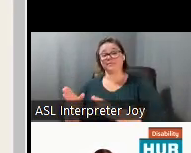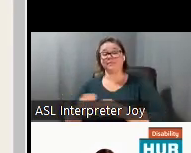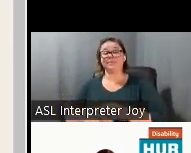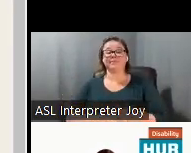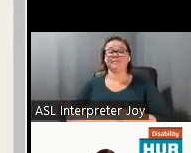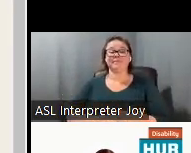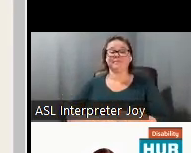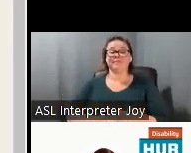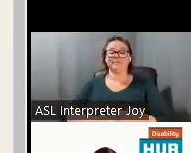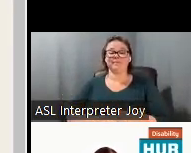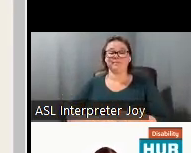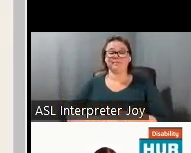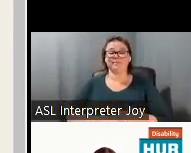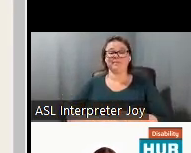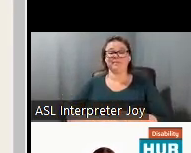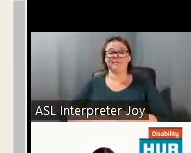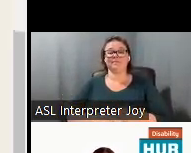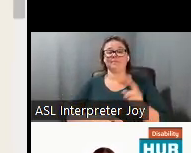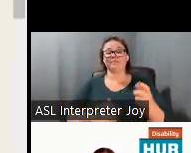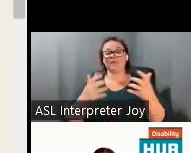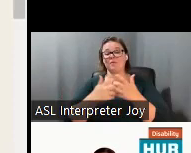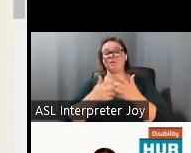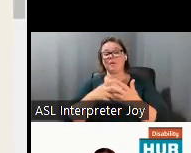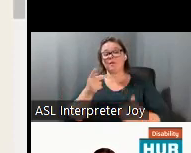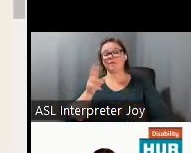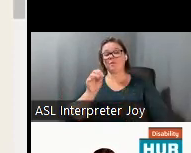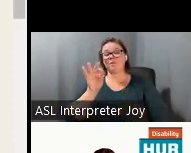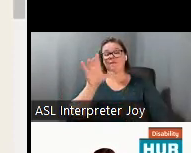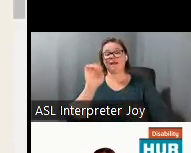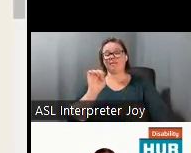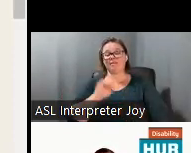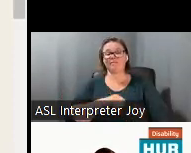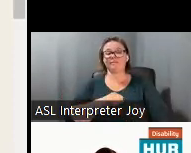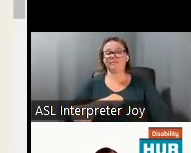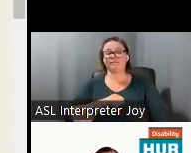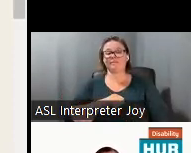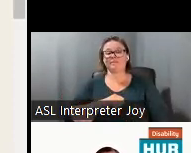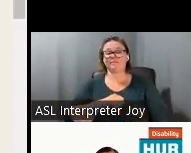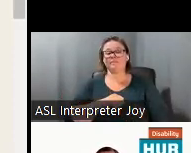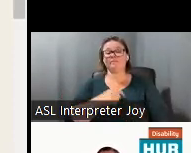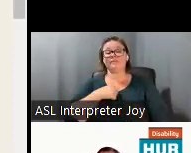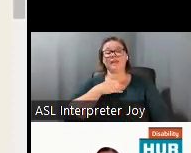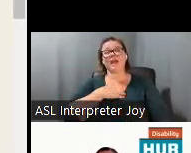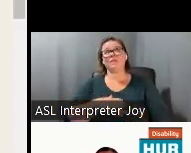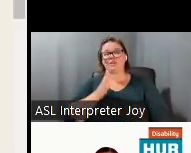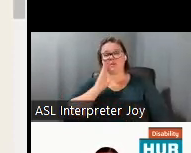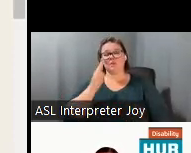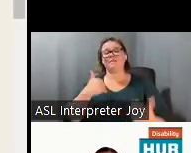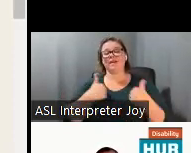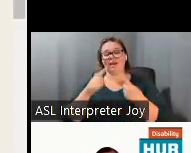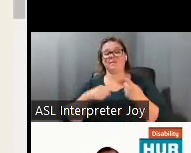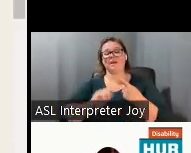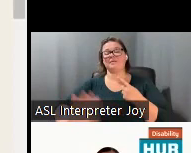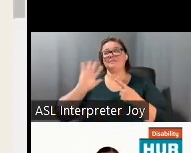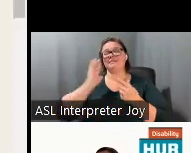activity. This is a roommate profile. And I wish I would have had this when I was back in